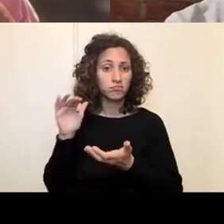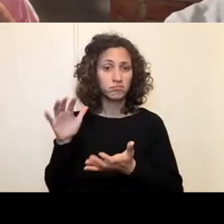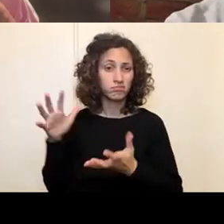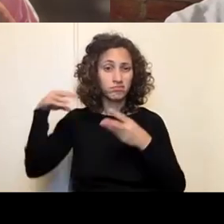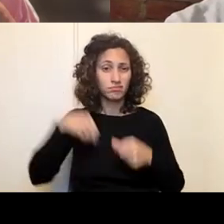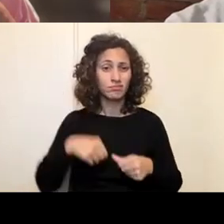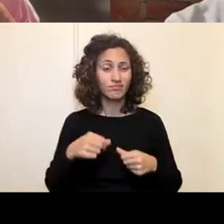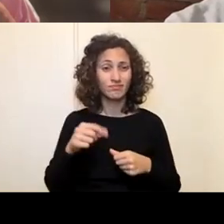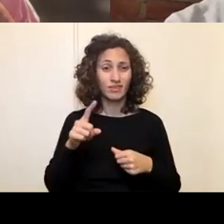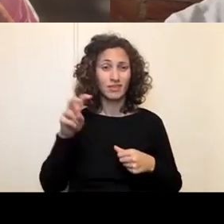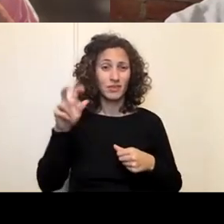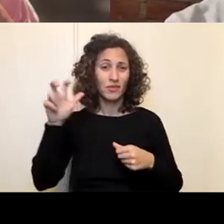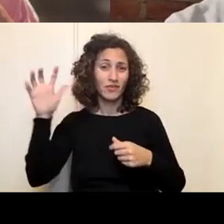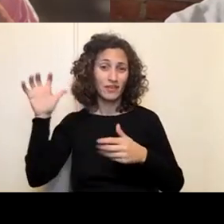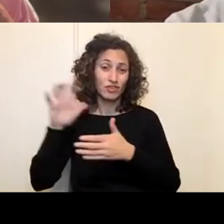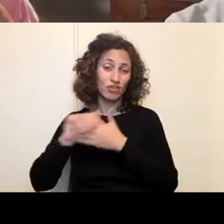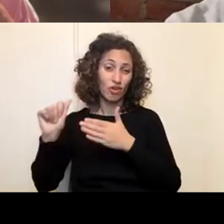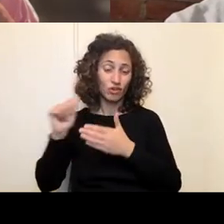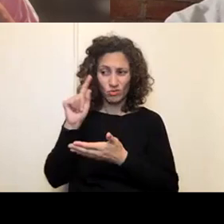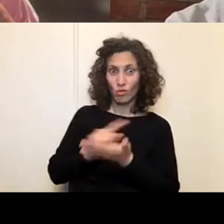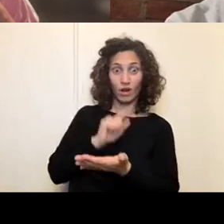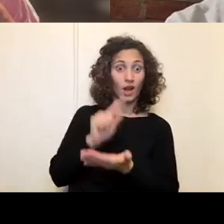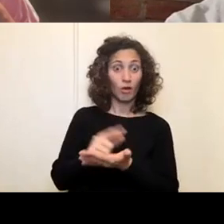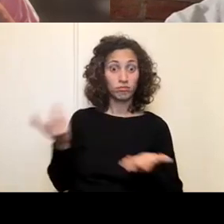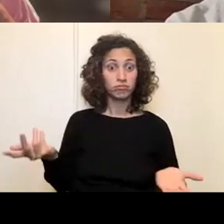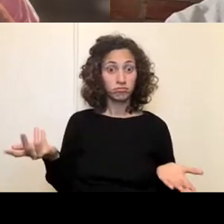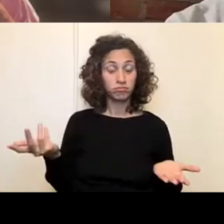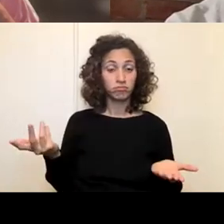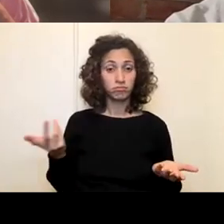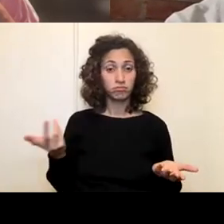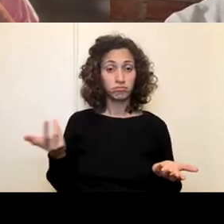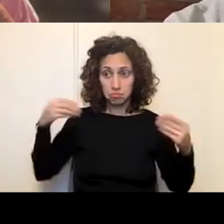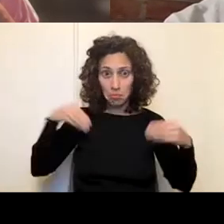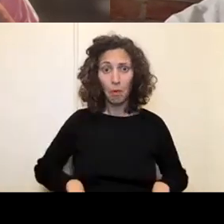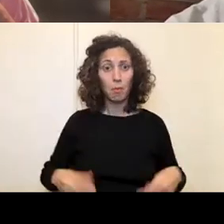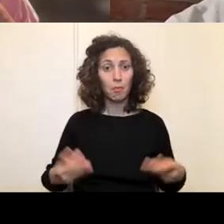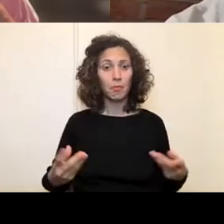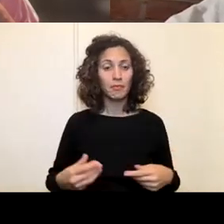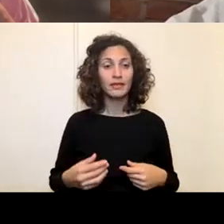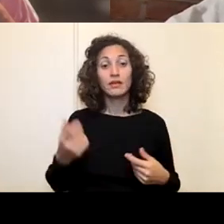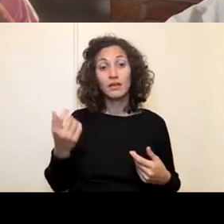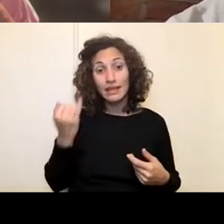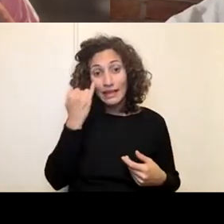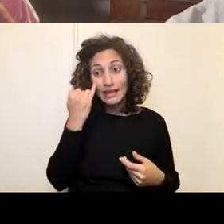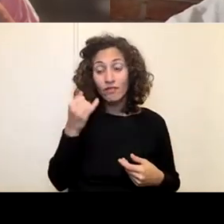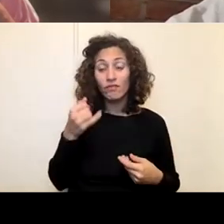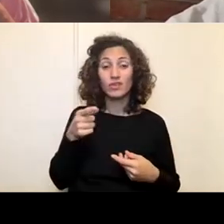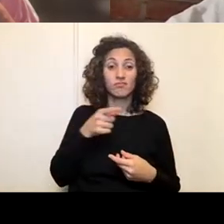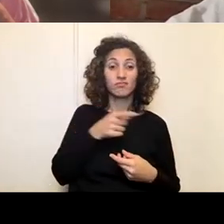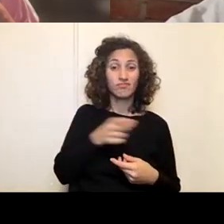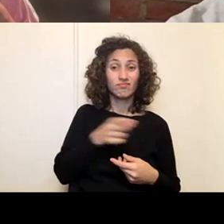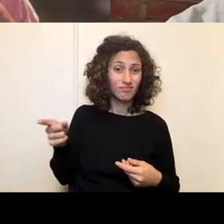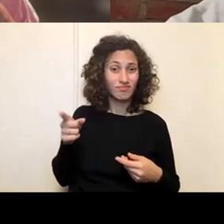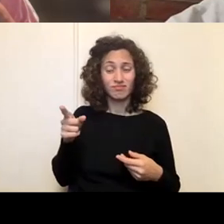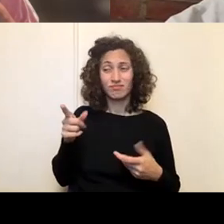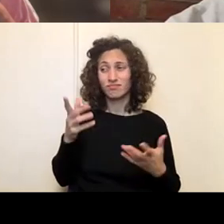hundreds of dollars in an hour. And if you are someone whose body or mind or both need